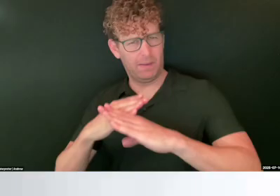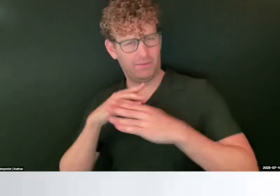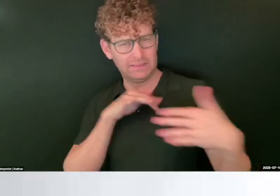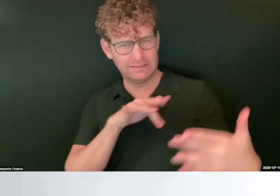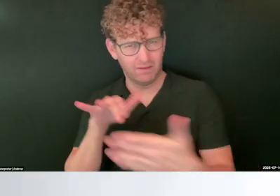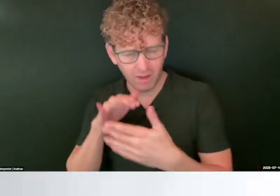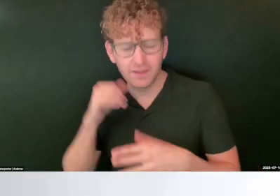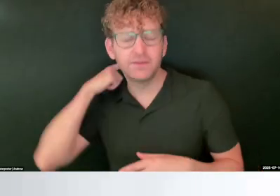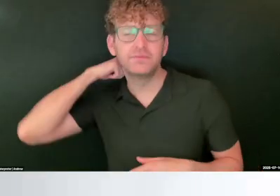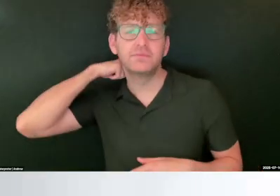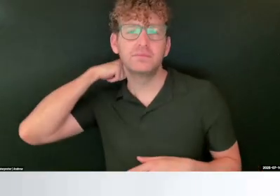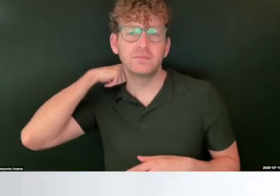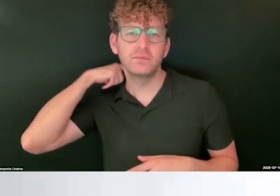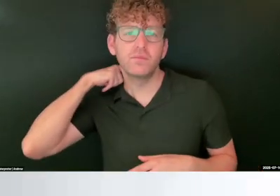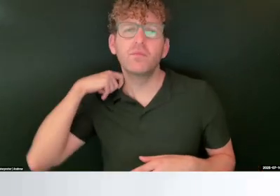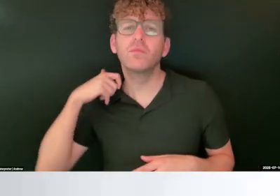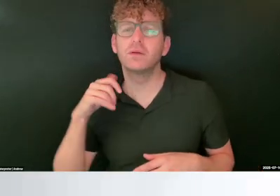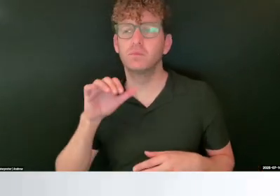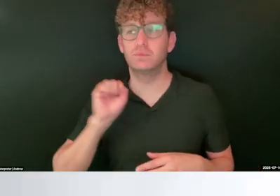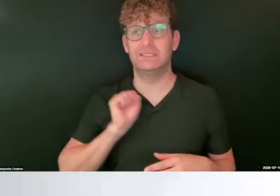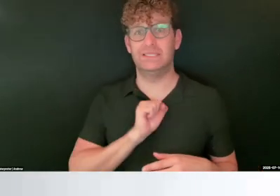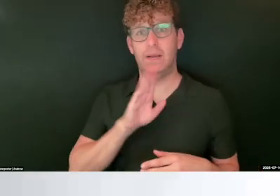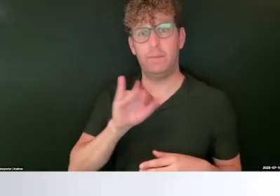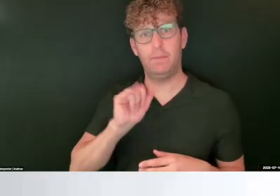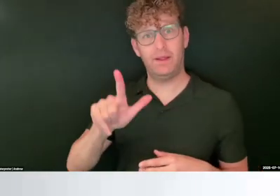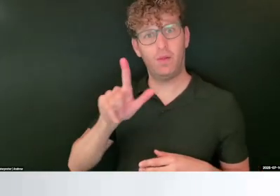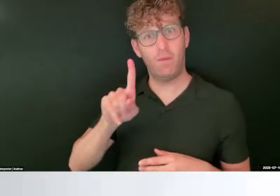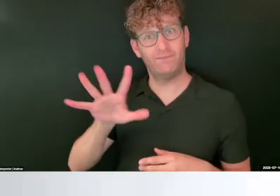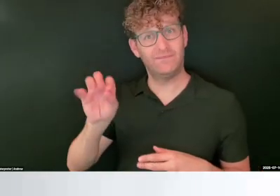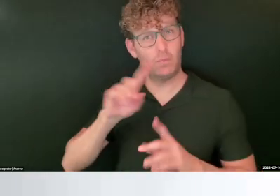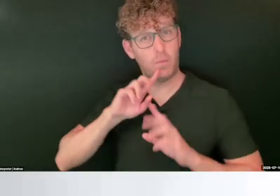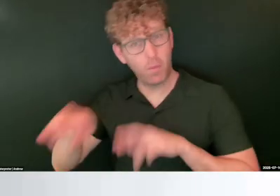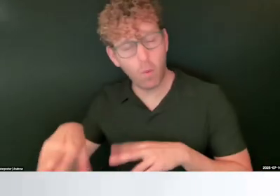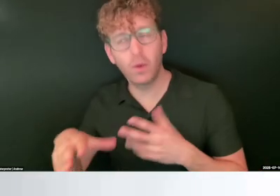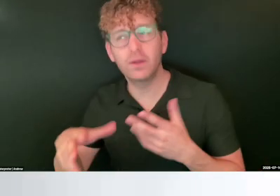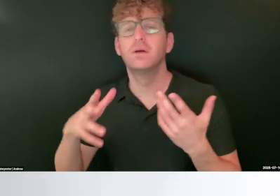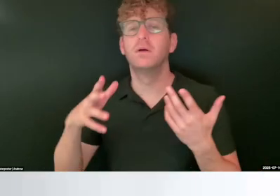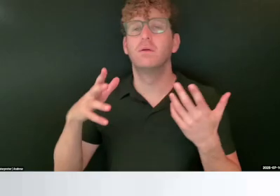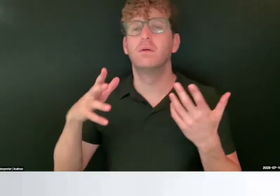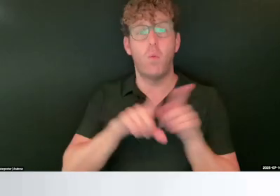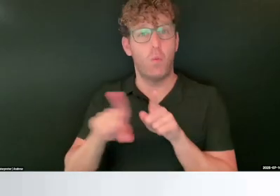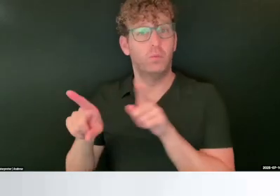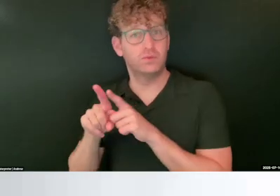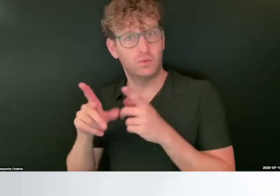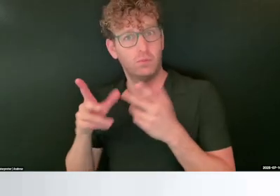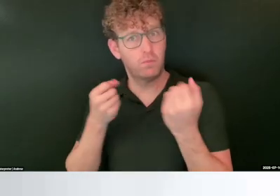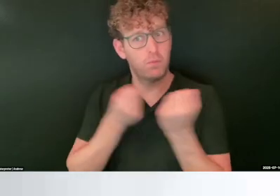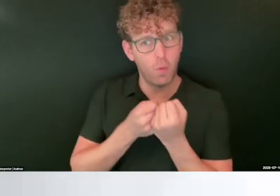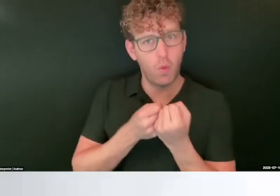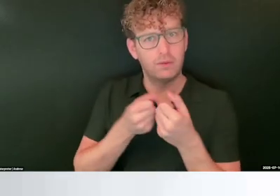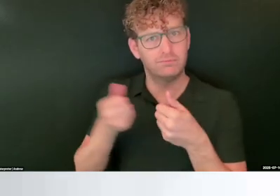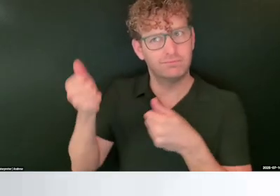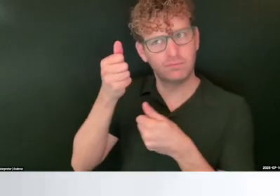150 report. Additionally, the funding plan supports executive orders and legislative mandates, such as the